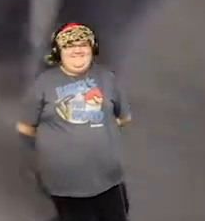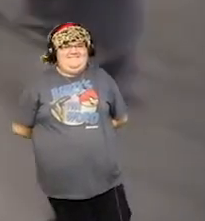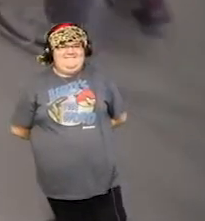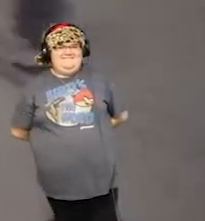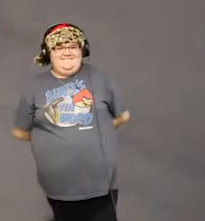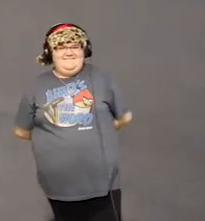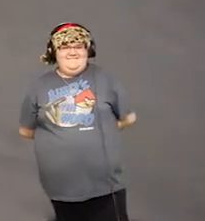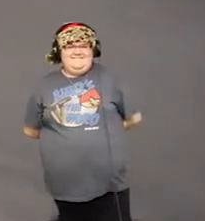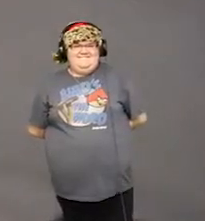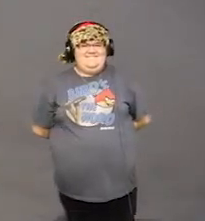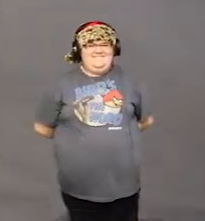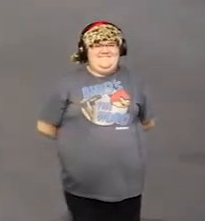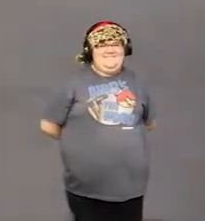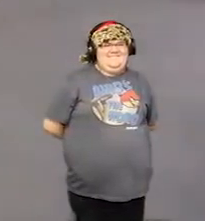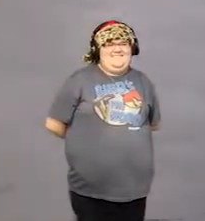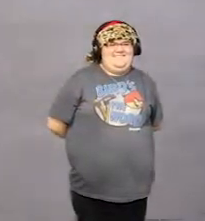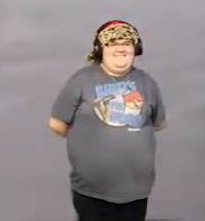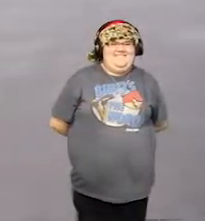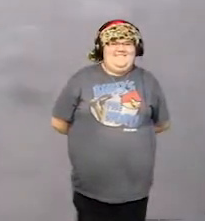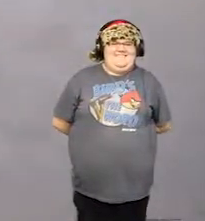Oh, bro, unlucky, man.